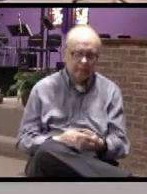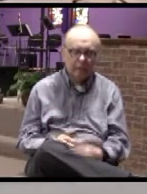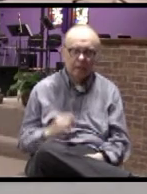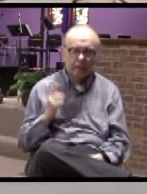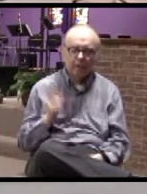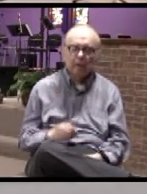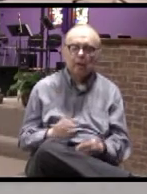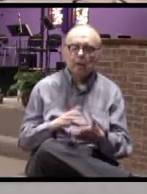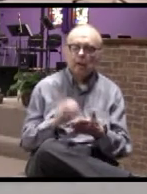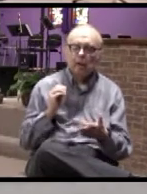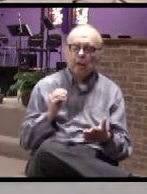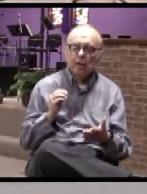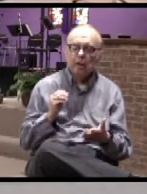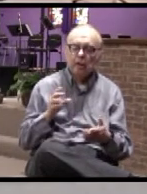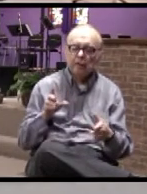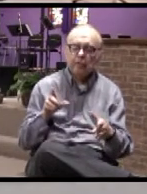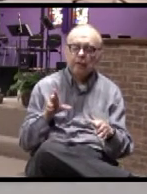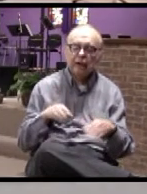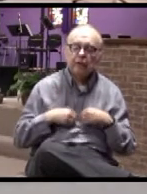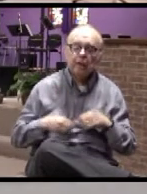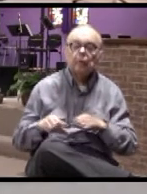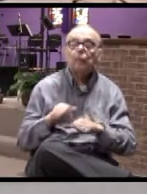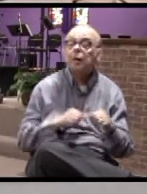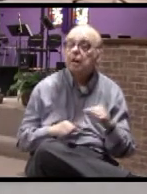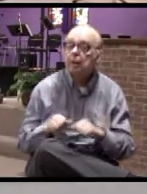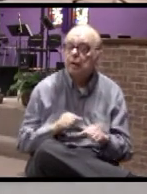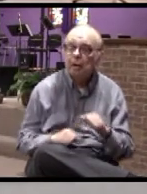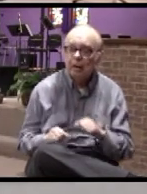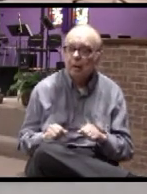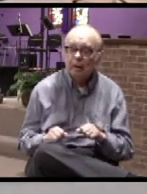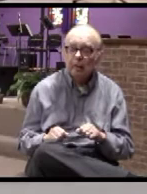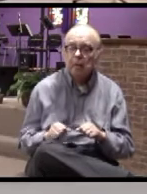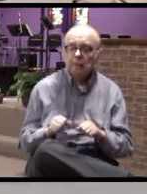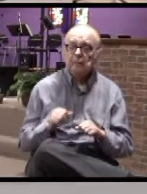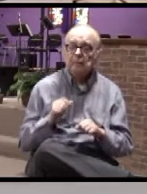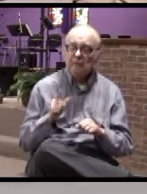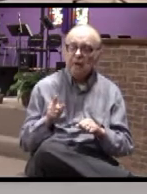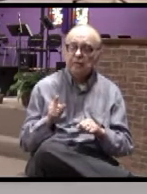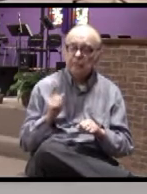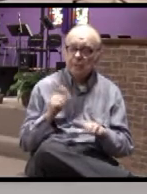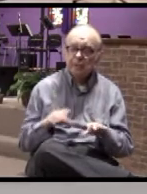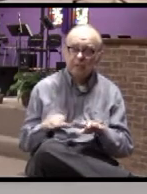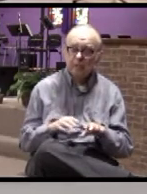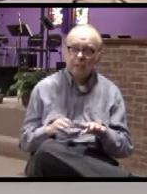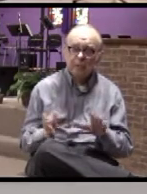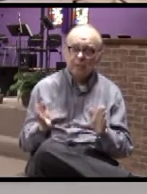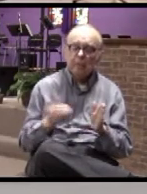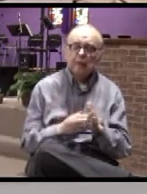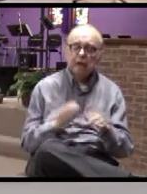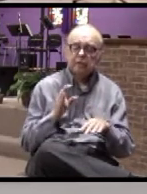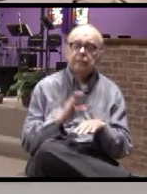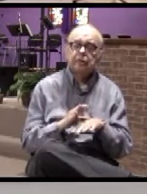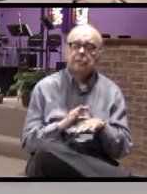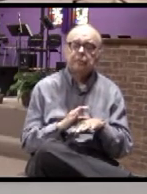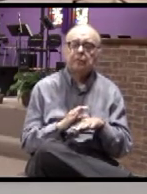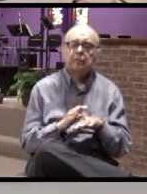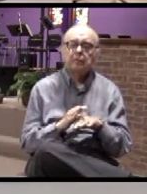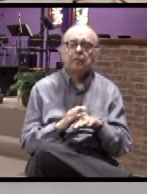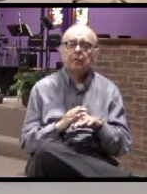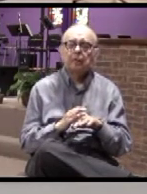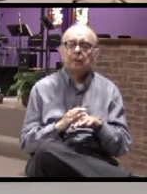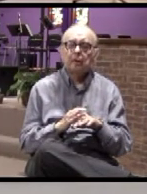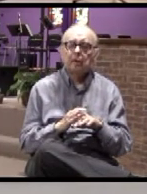We need to learn how to accept one another. That's what church is. Back to church.